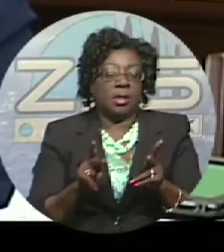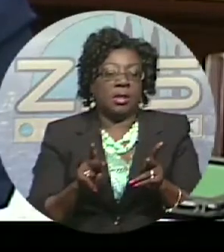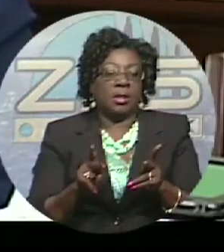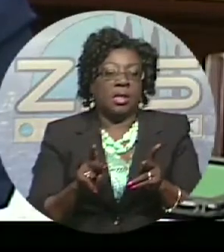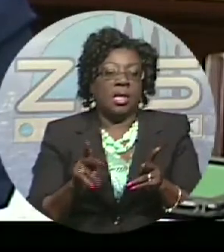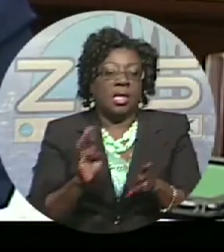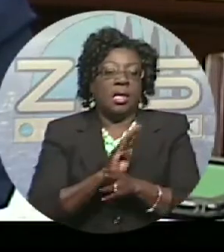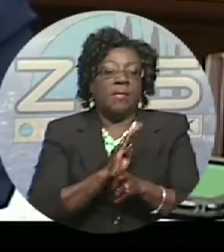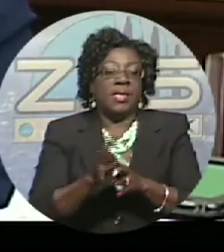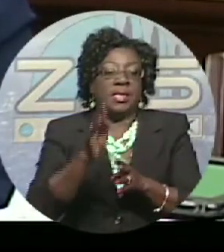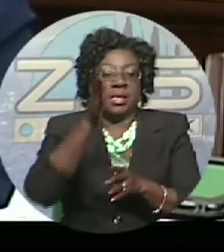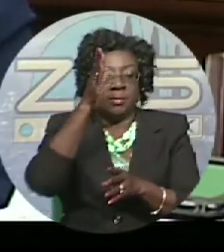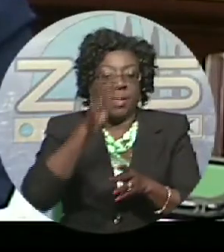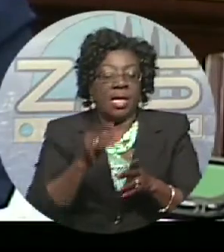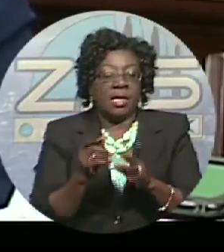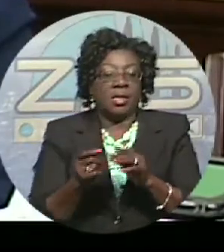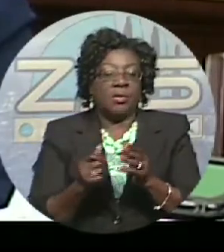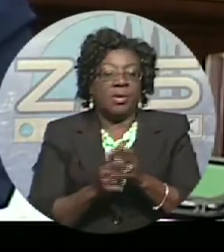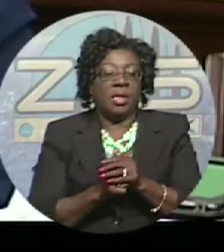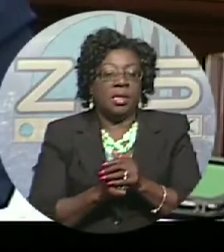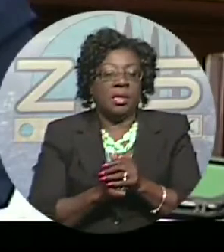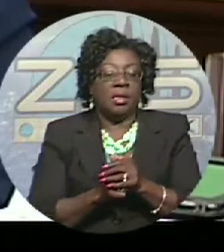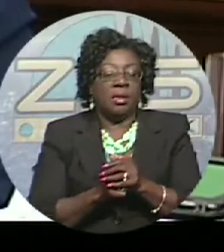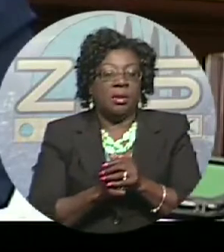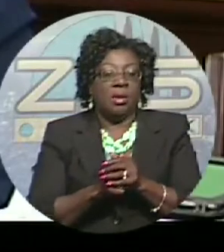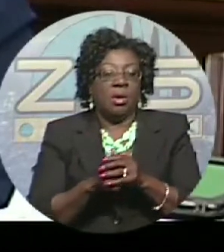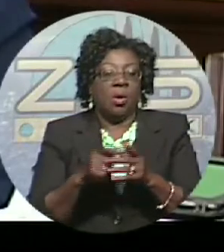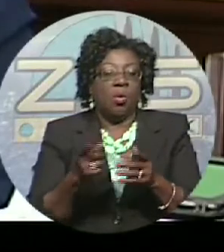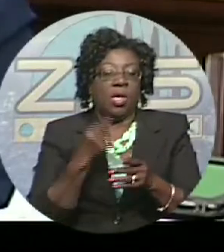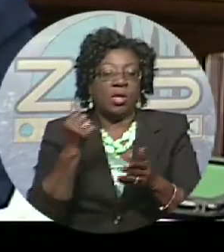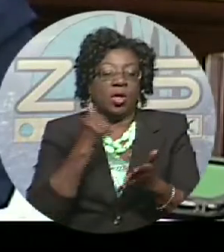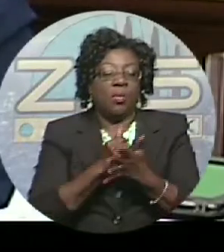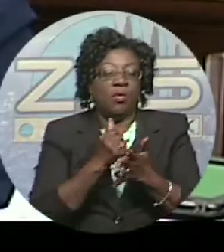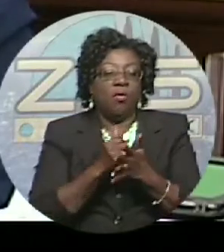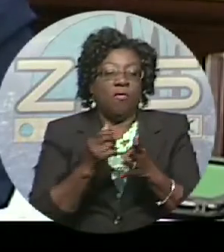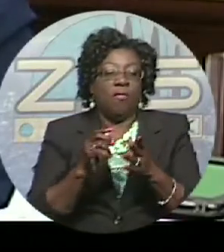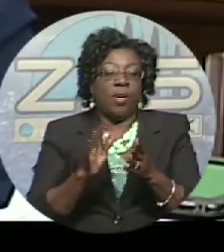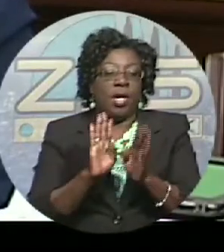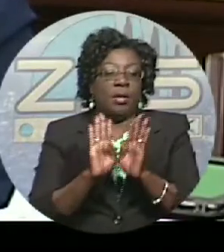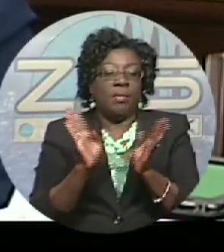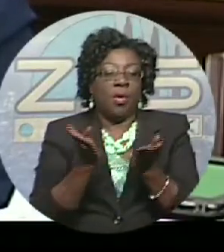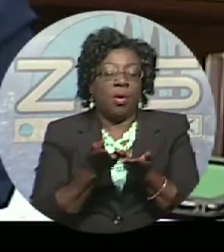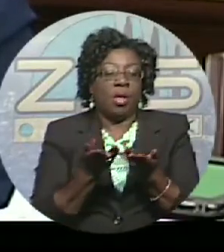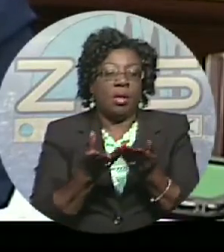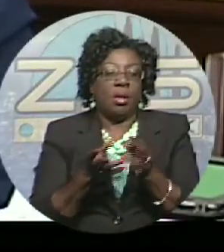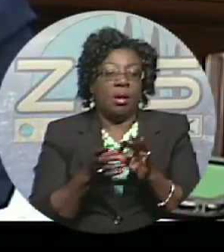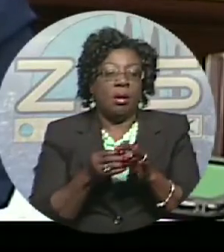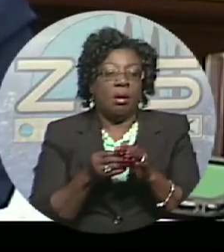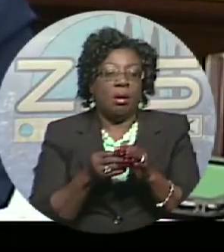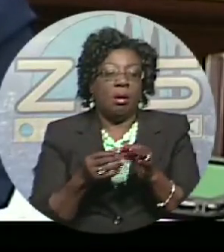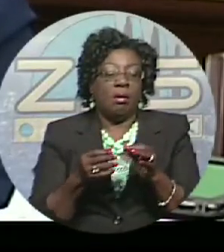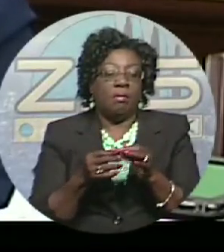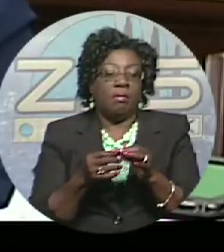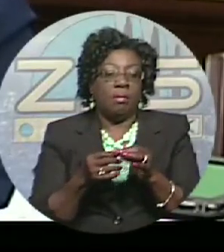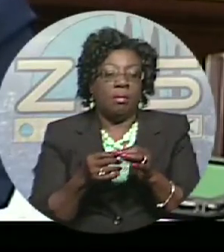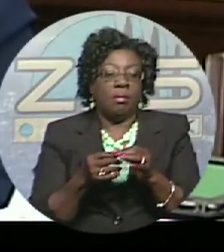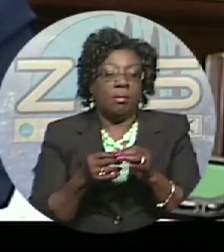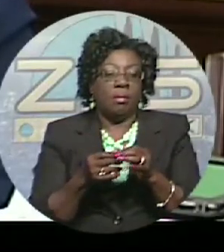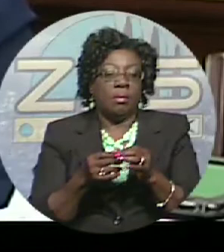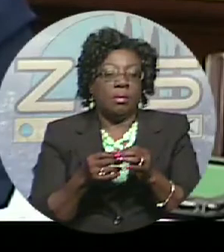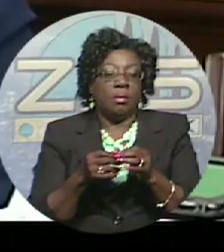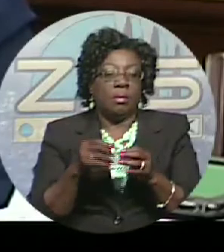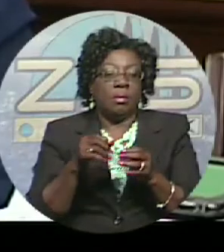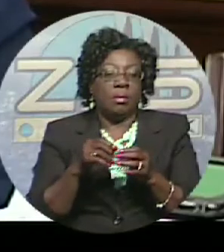business plan will be a contractual document once approved by the board of the new BEC, and the quantum of the management